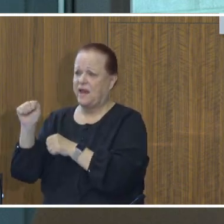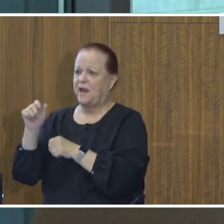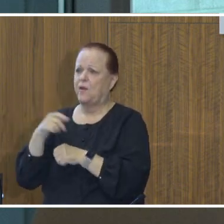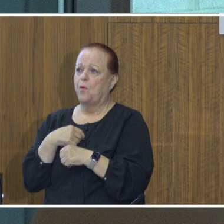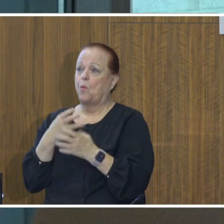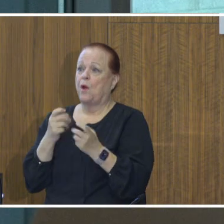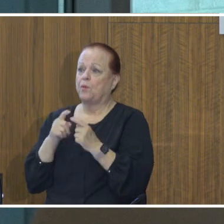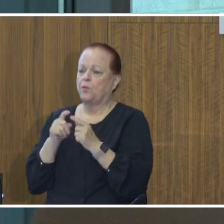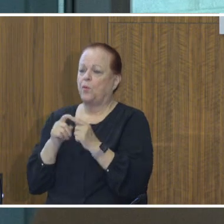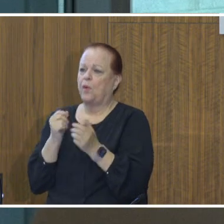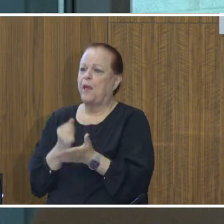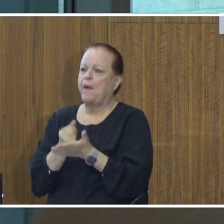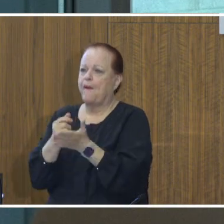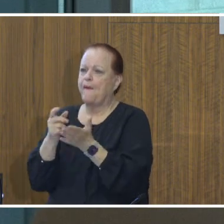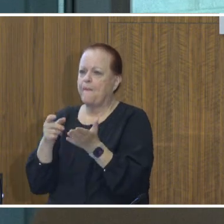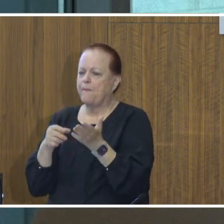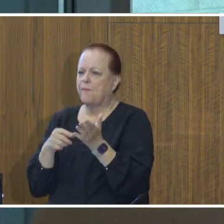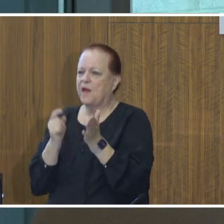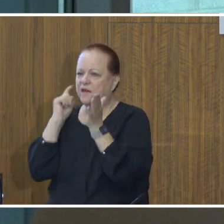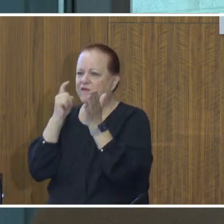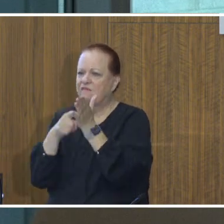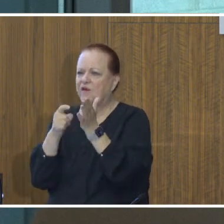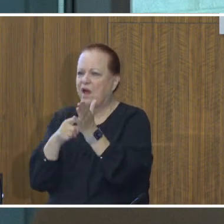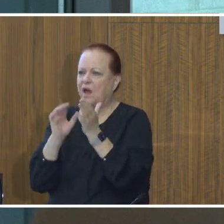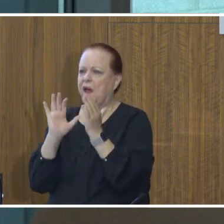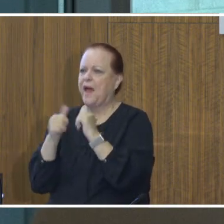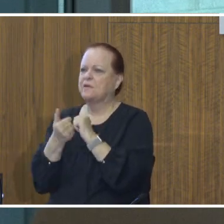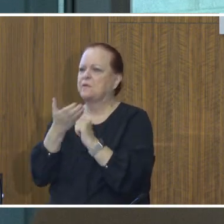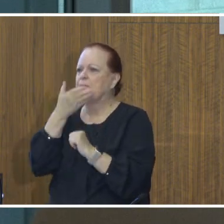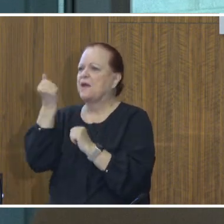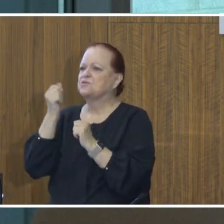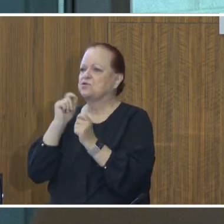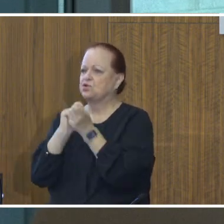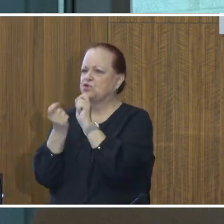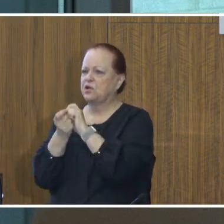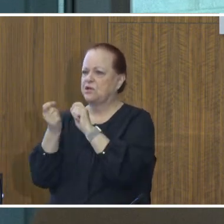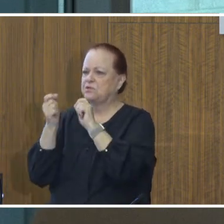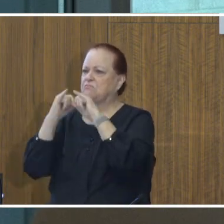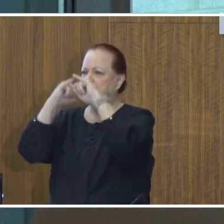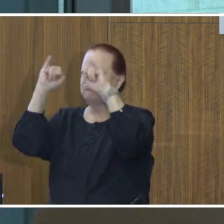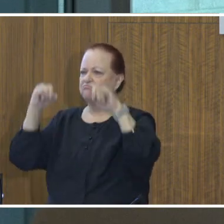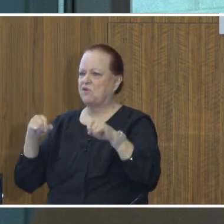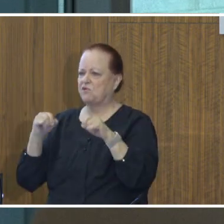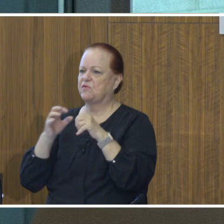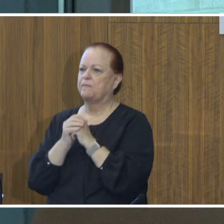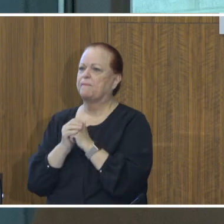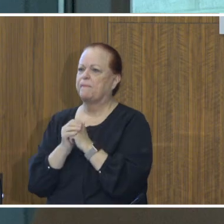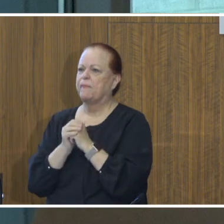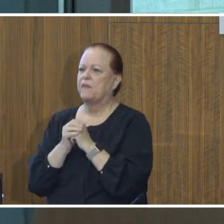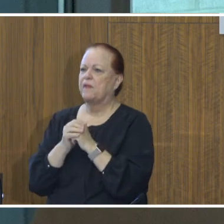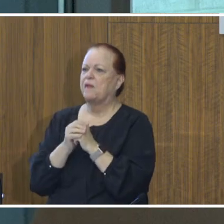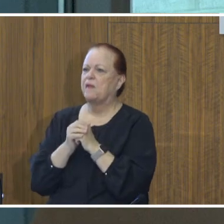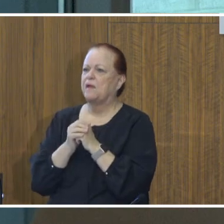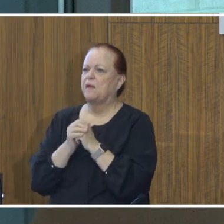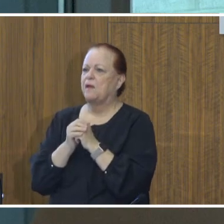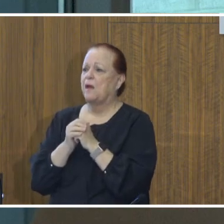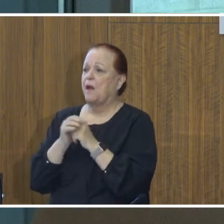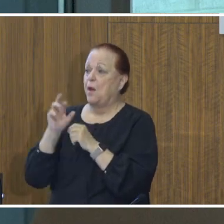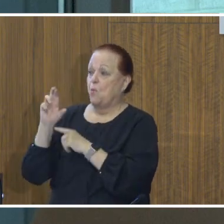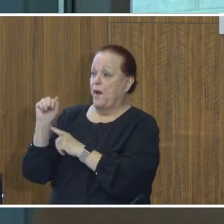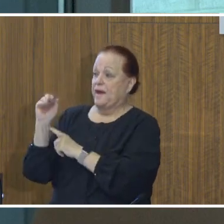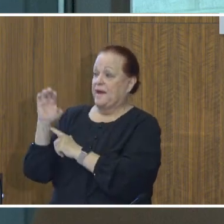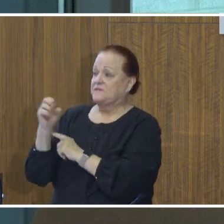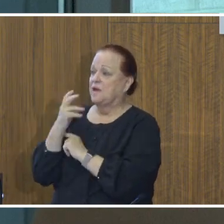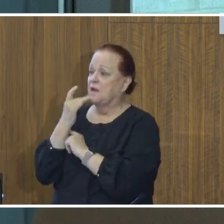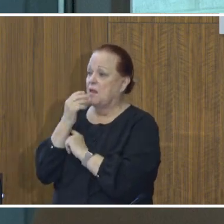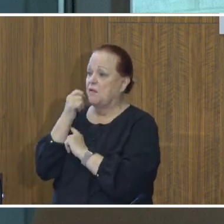draw it. Finally, we ask you to recognize that race can and should be used as one of many factors in the drawing of